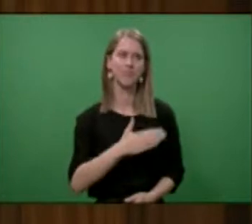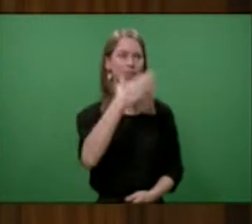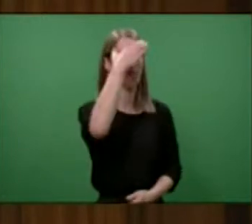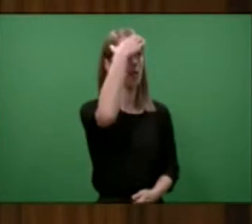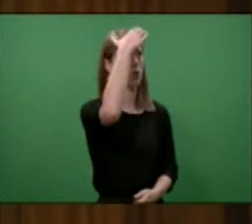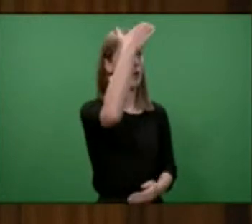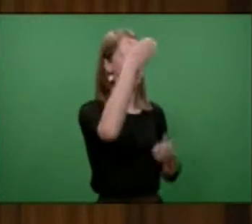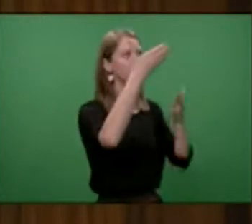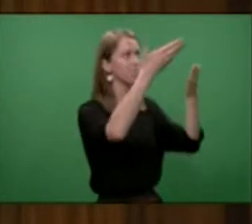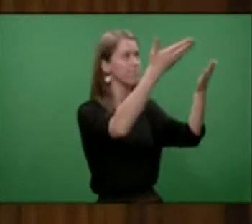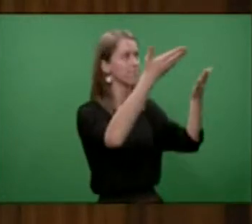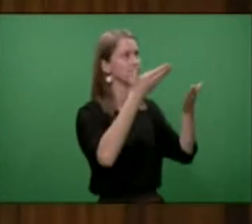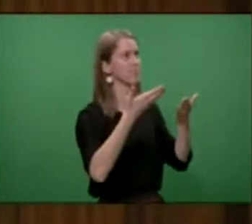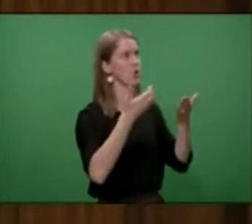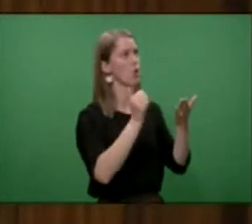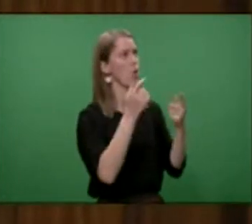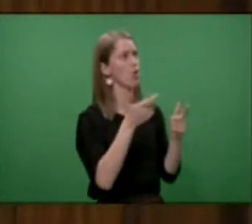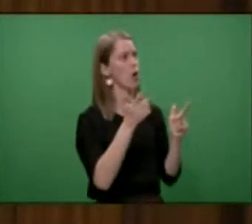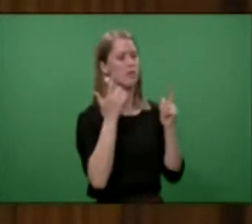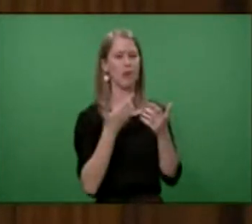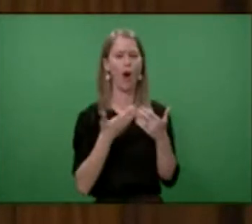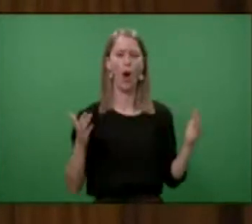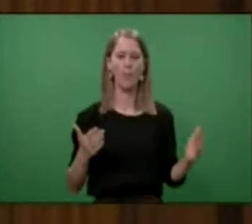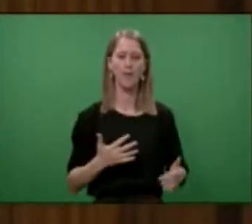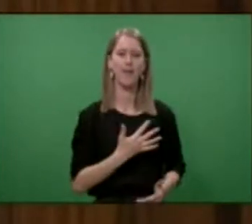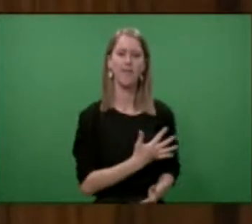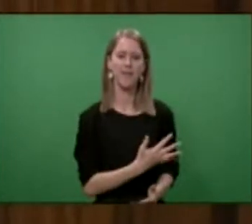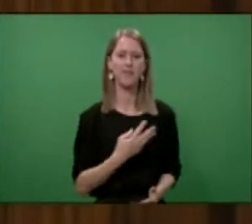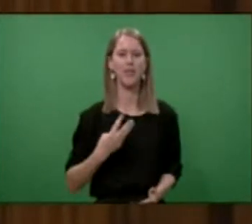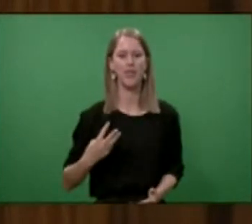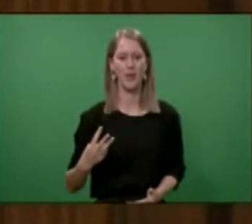the Queen and open the 53rd Parliament.